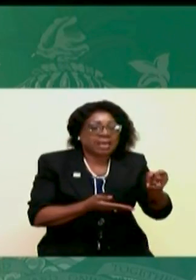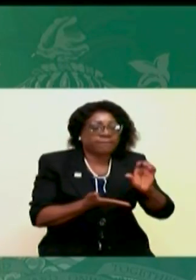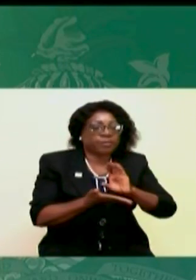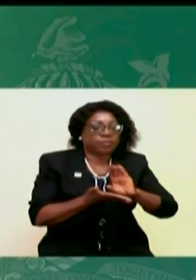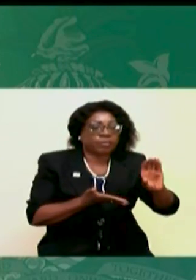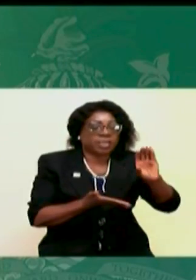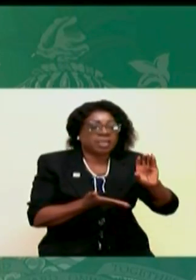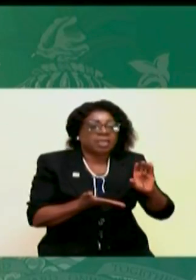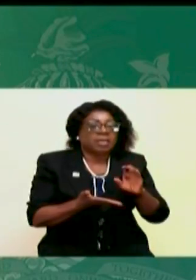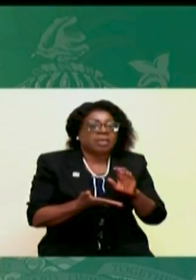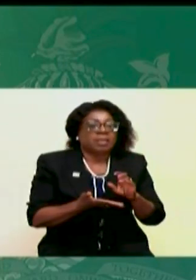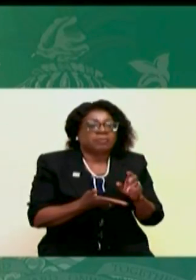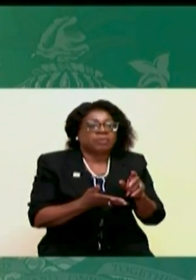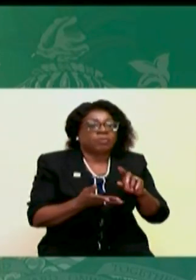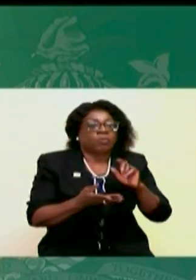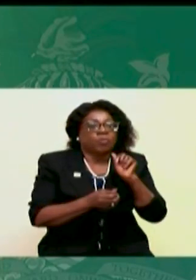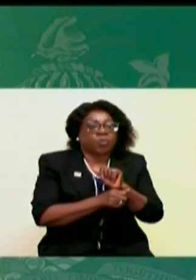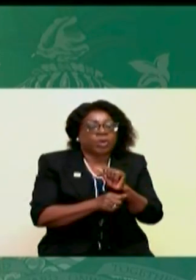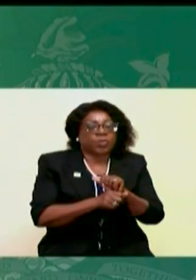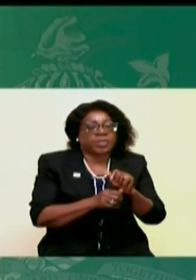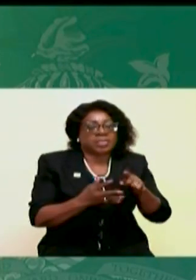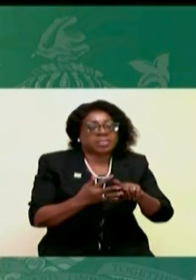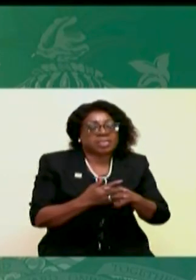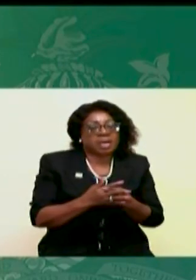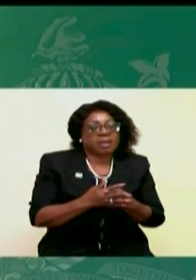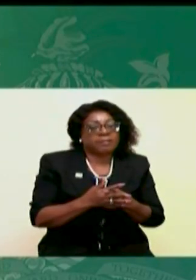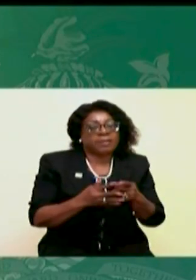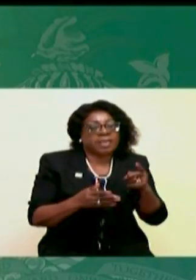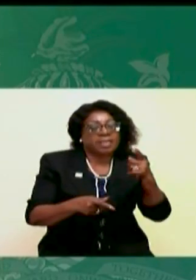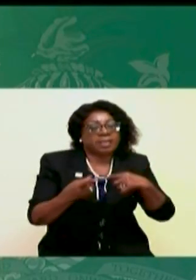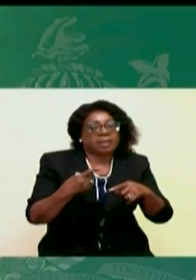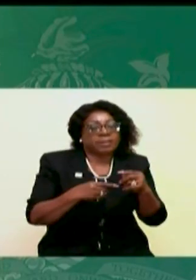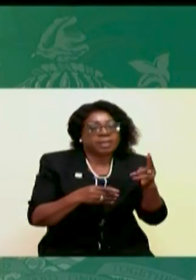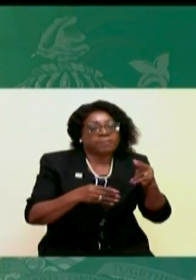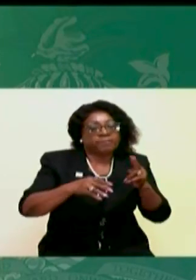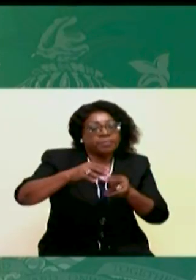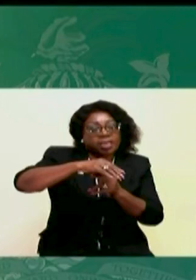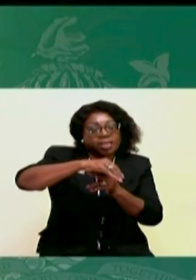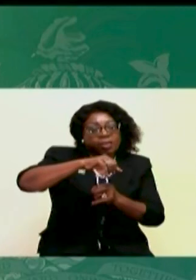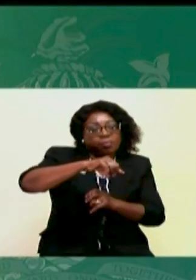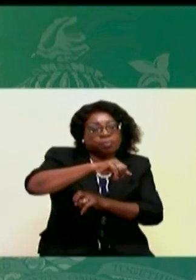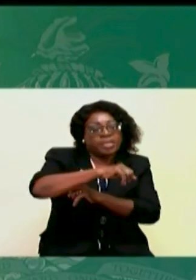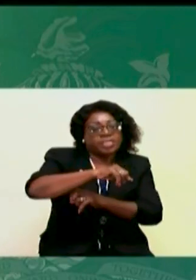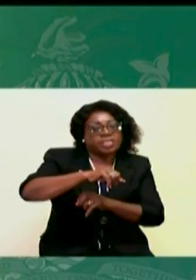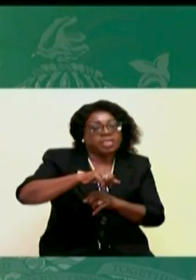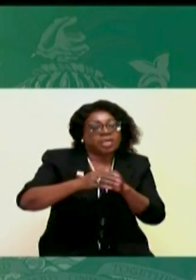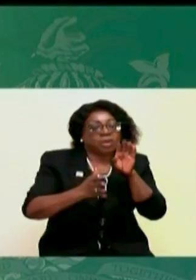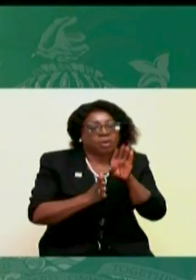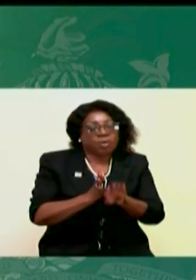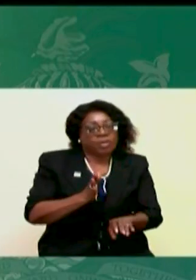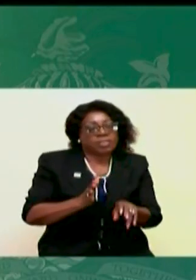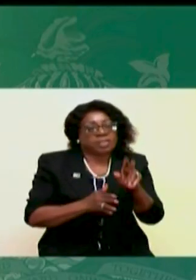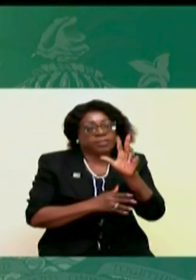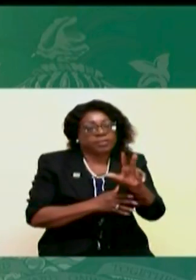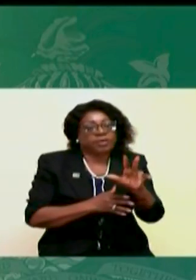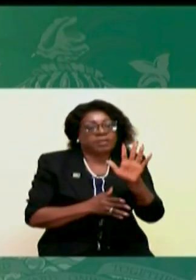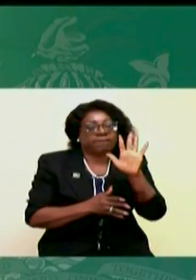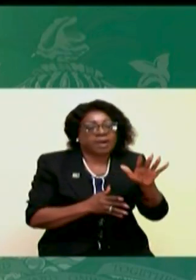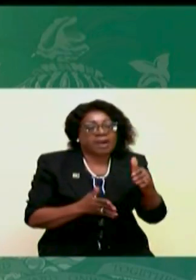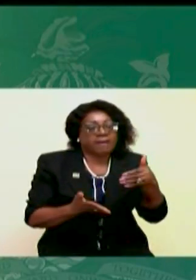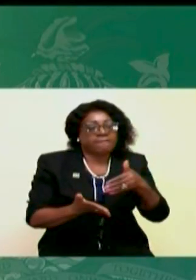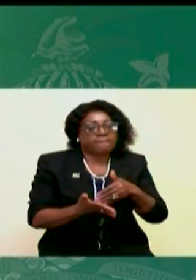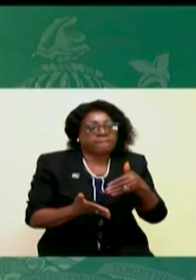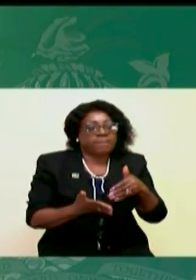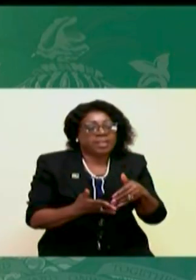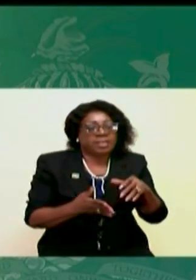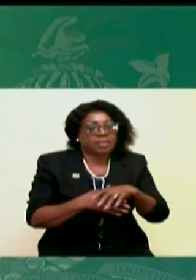within the upcoming fiscal year. The cost of the upgrades to the bridge in Fresh Creek is estimated at $35 million, and